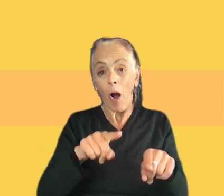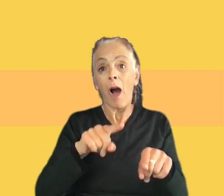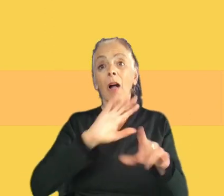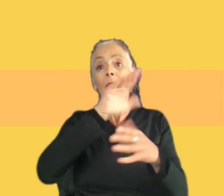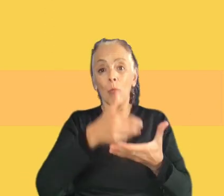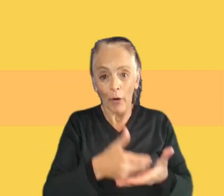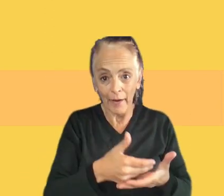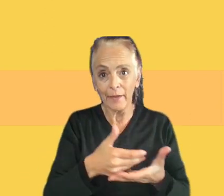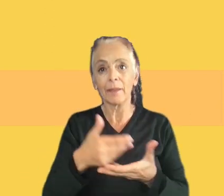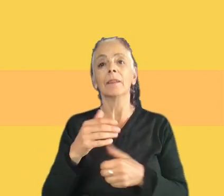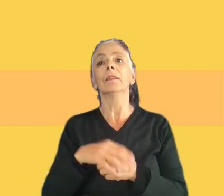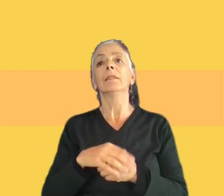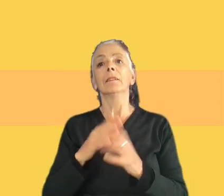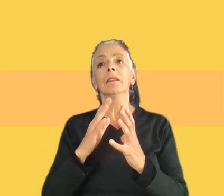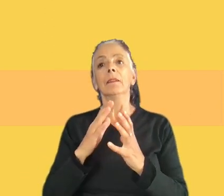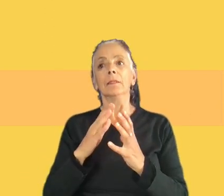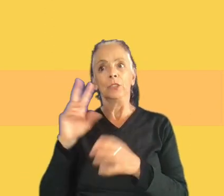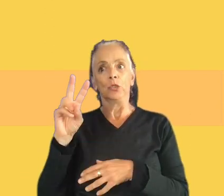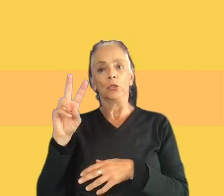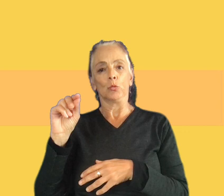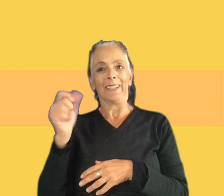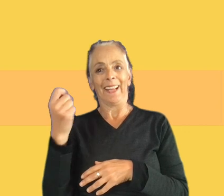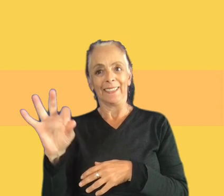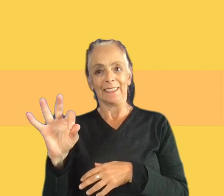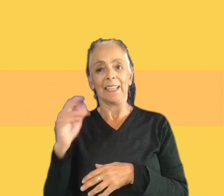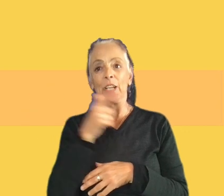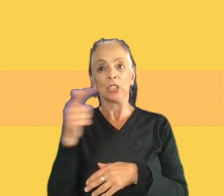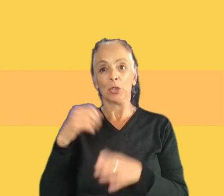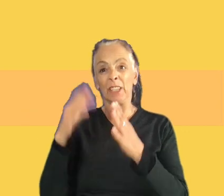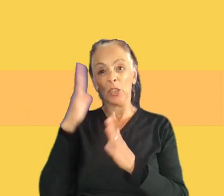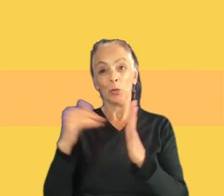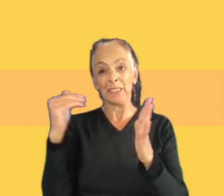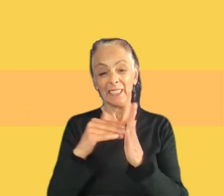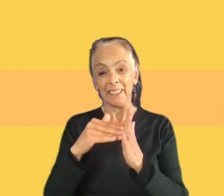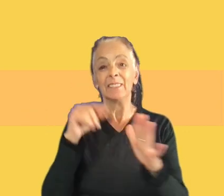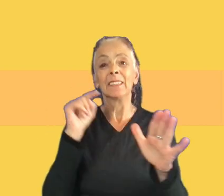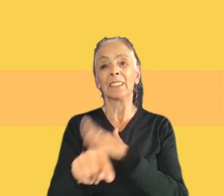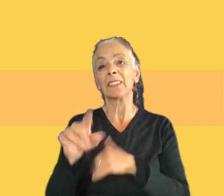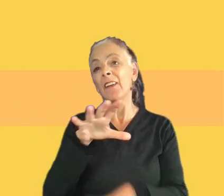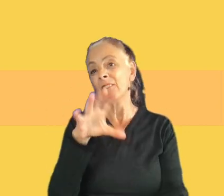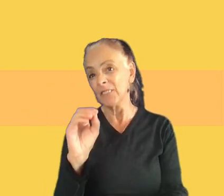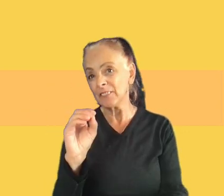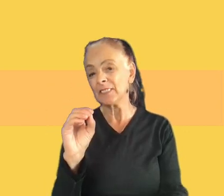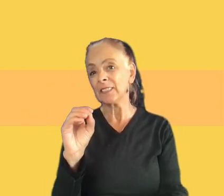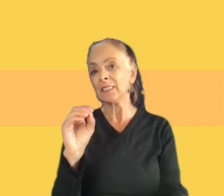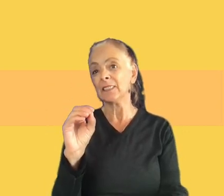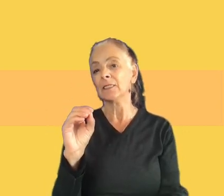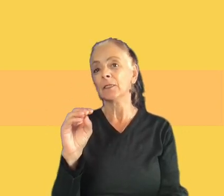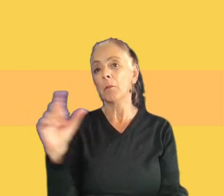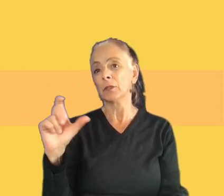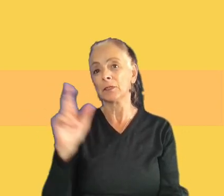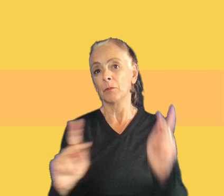in 2019, there was a shooting in a mosque in New Zealand that claimed 50 Muslim lives. Studies show that at